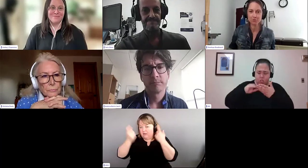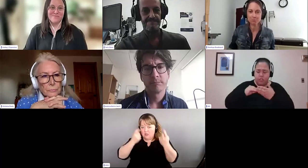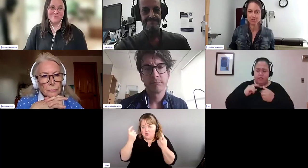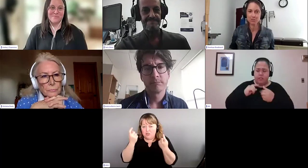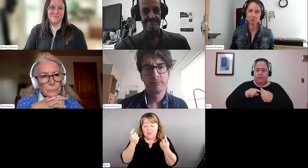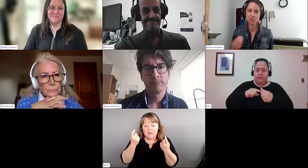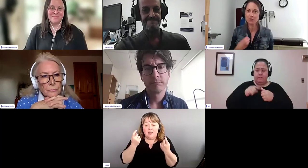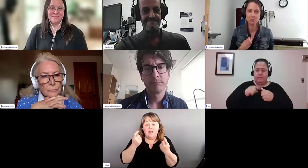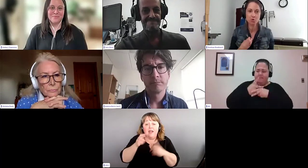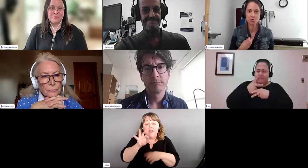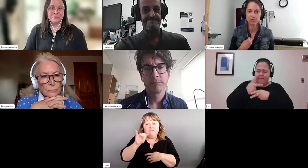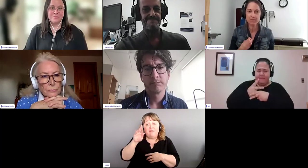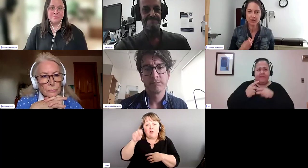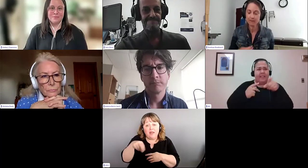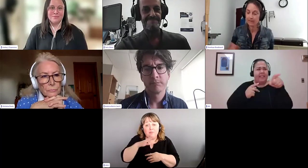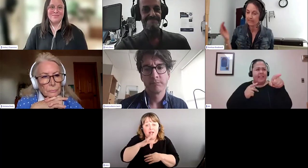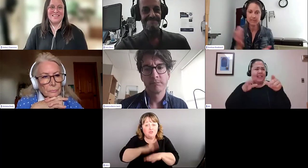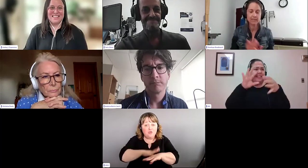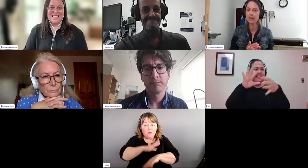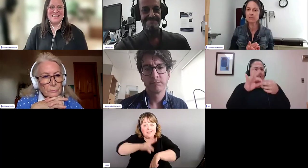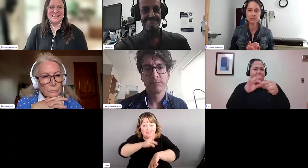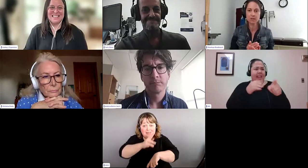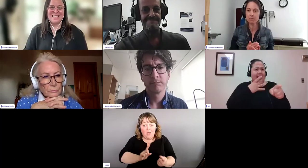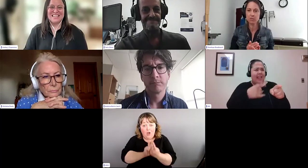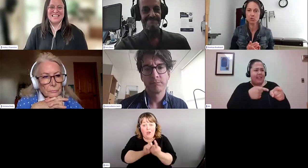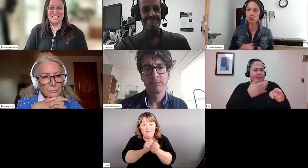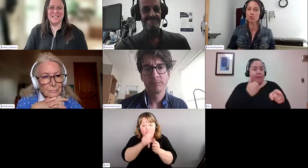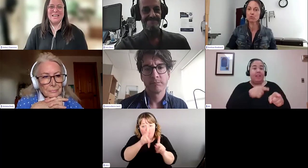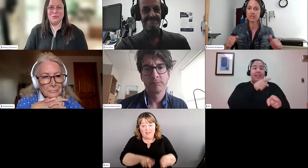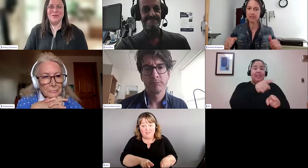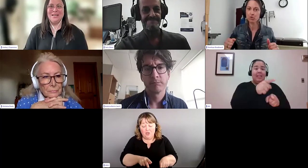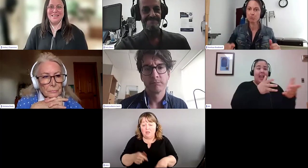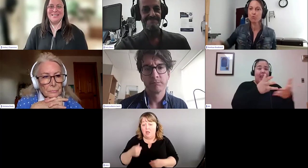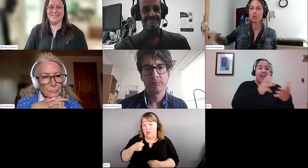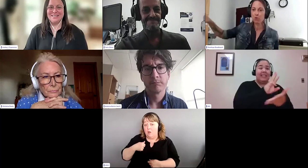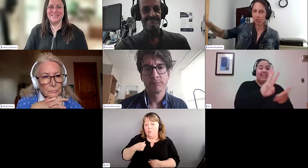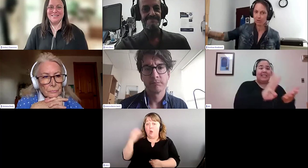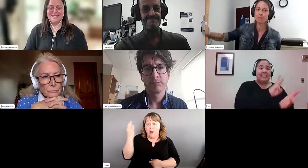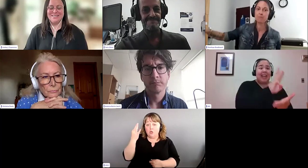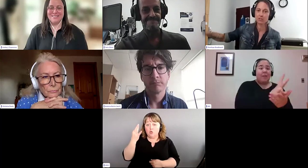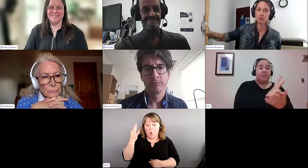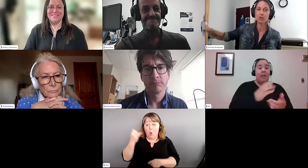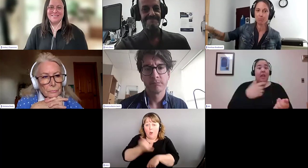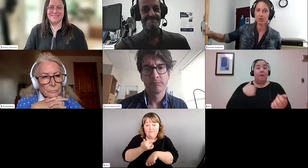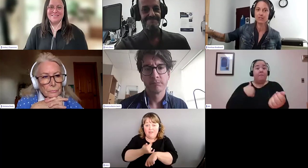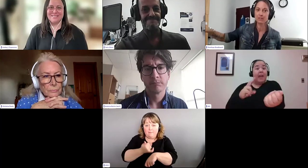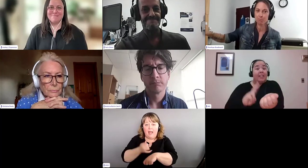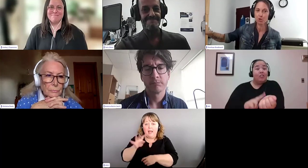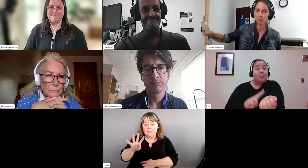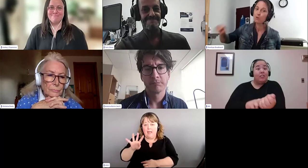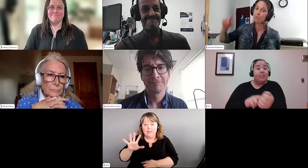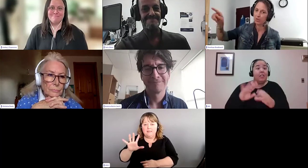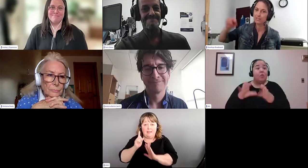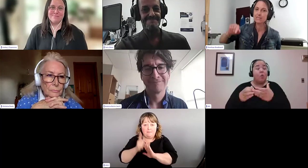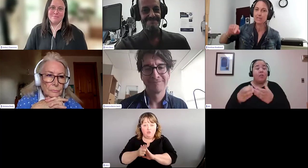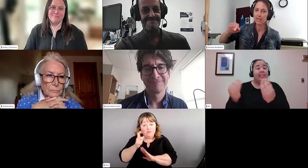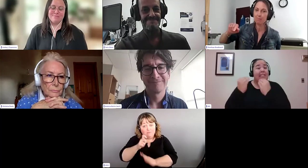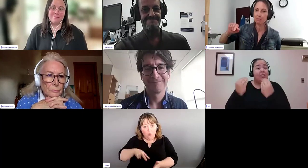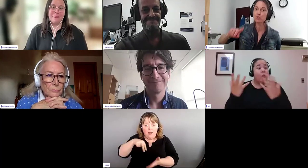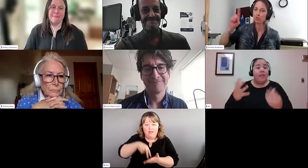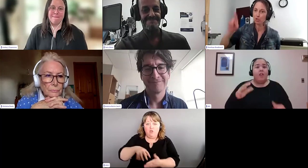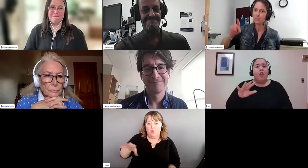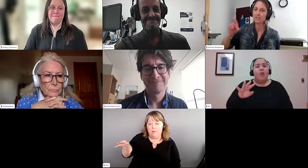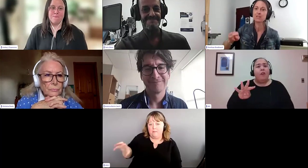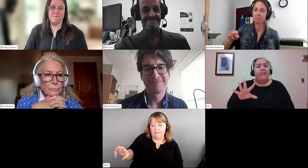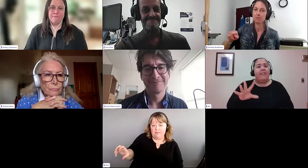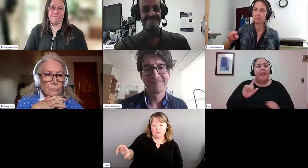things. Farron talks about 6 hours with an individual. I did my nursing course, 45 minutes. We stand up, we put our hand